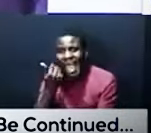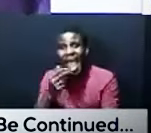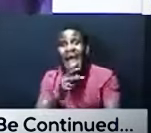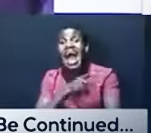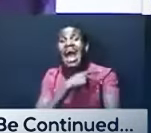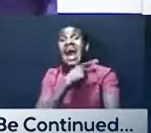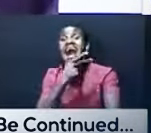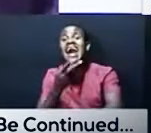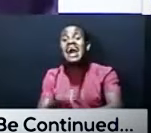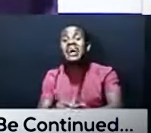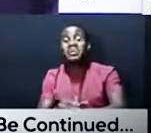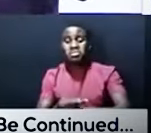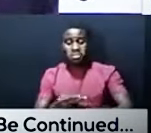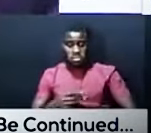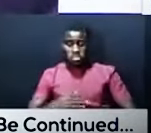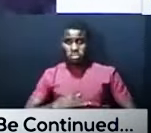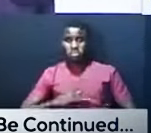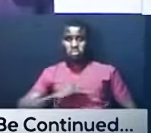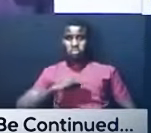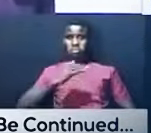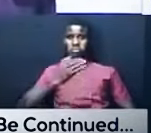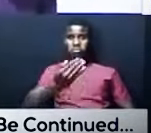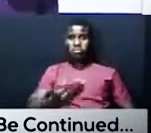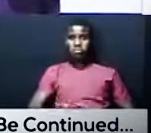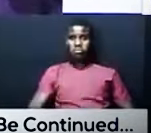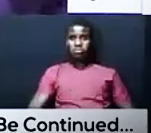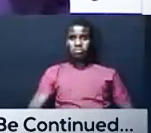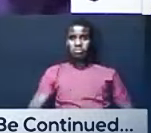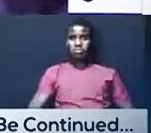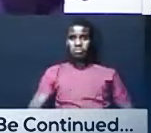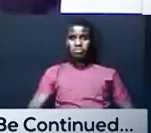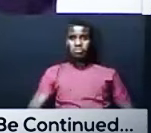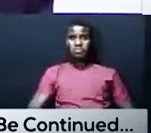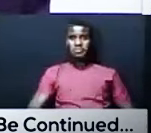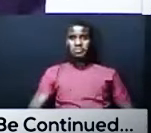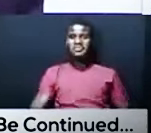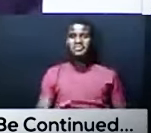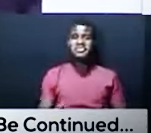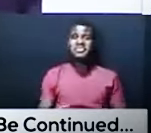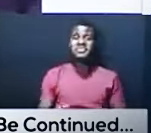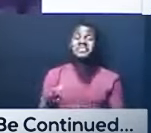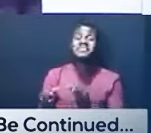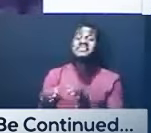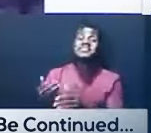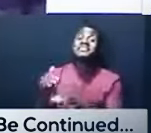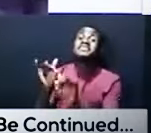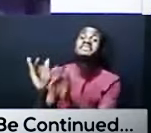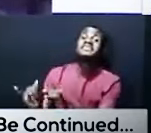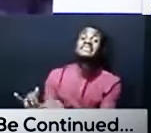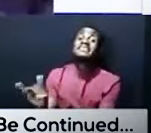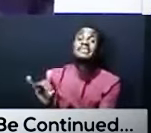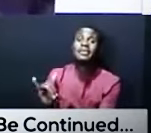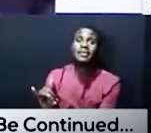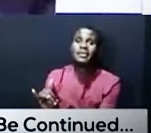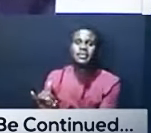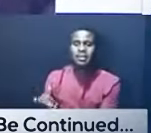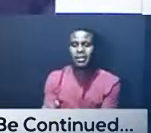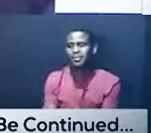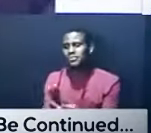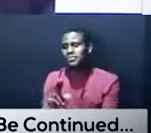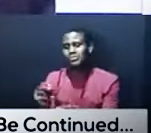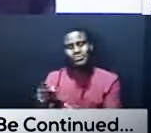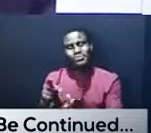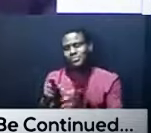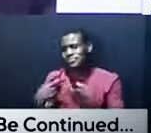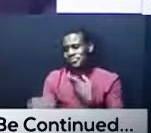the tummy like that. Even if it will stay like this, then no problem. But something will come